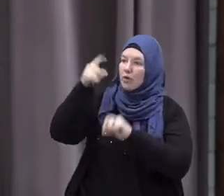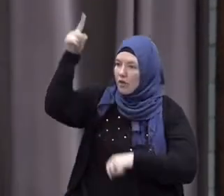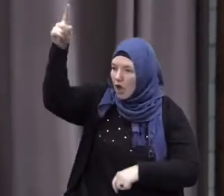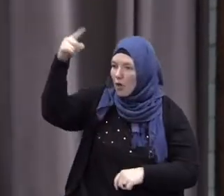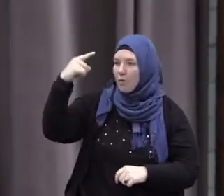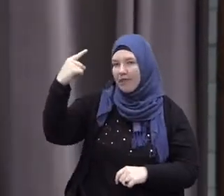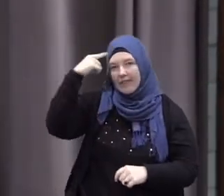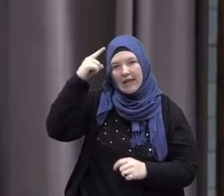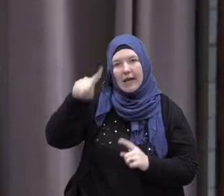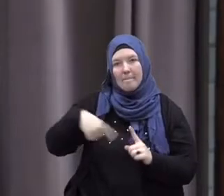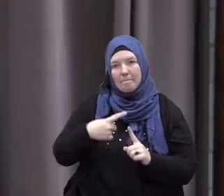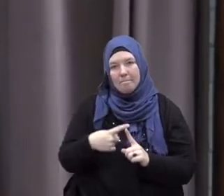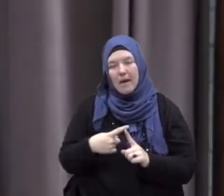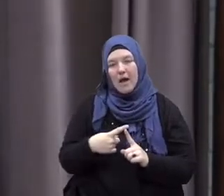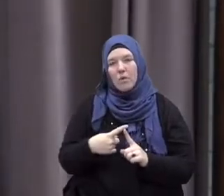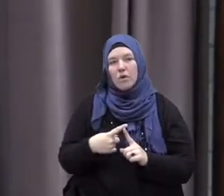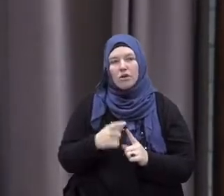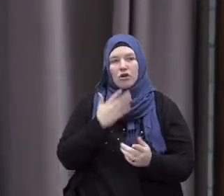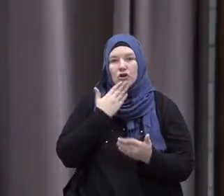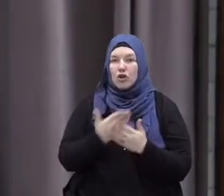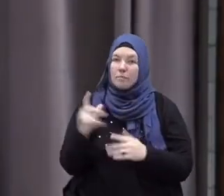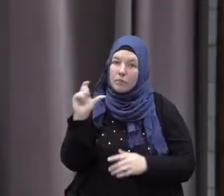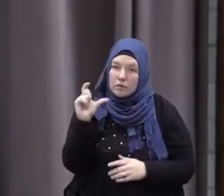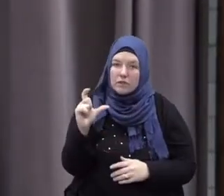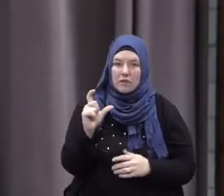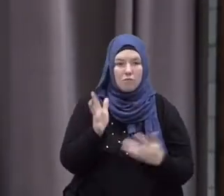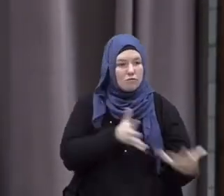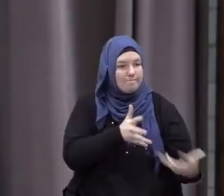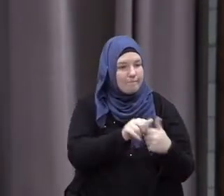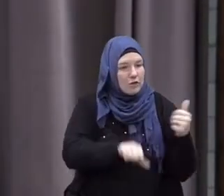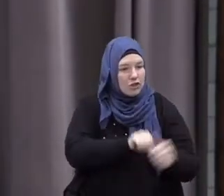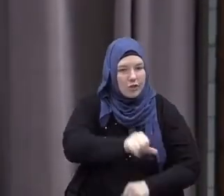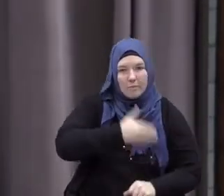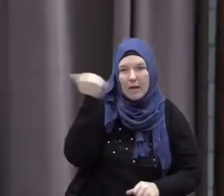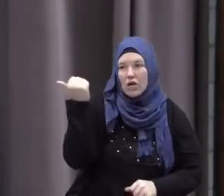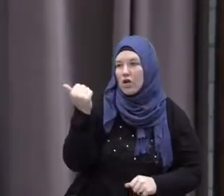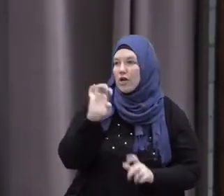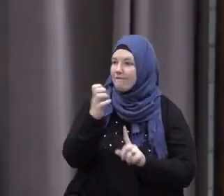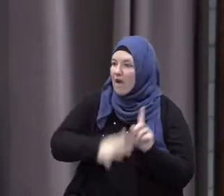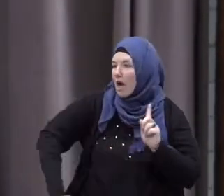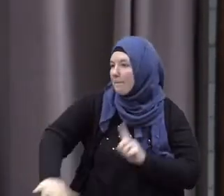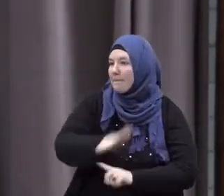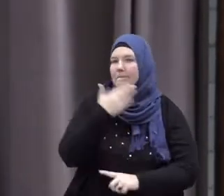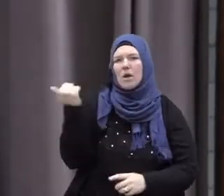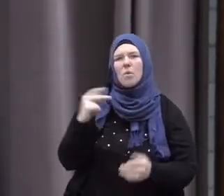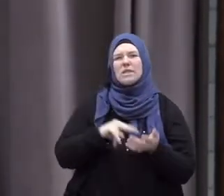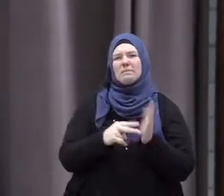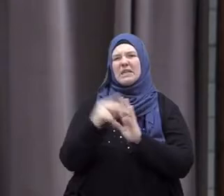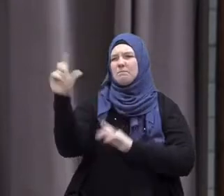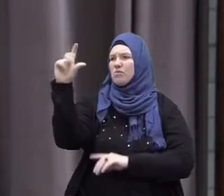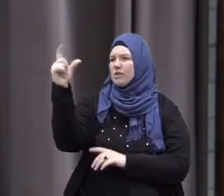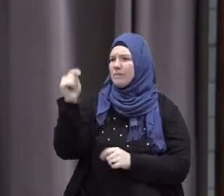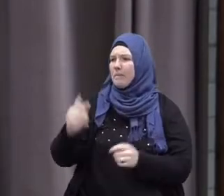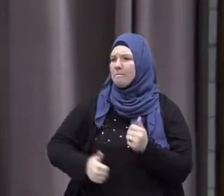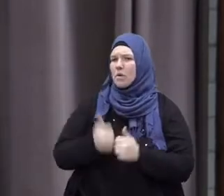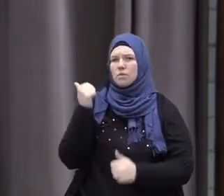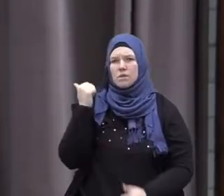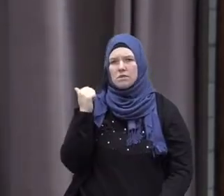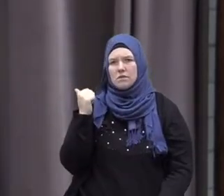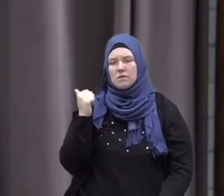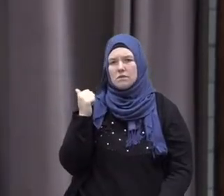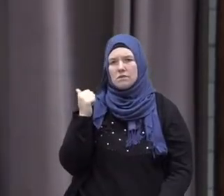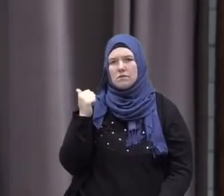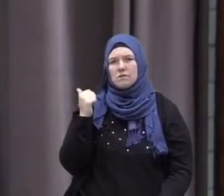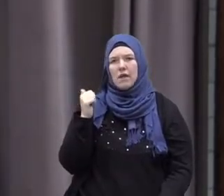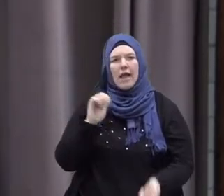with each other and our environment as Muslims. What defines Muslims the most?